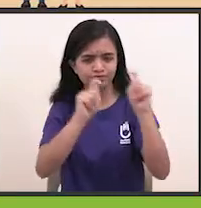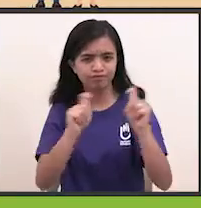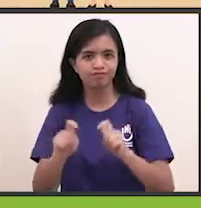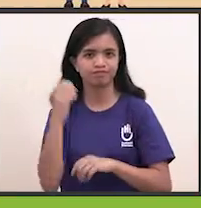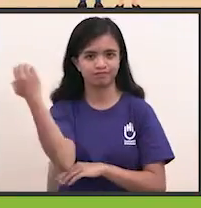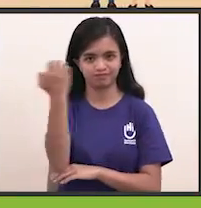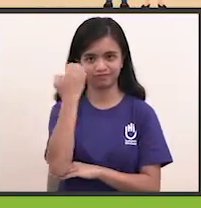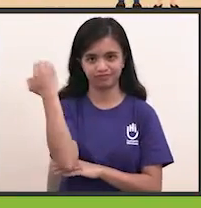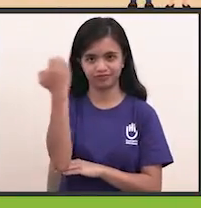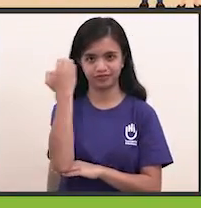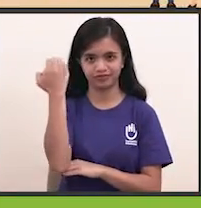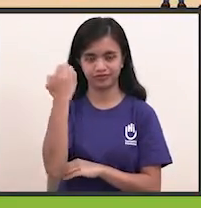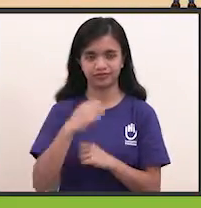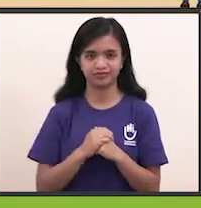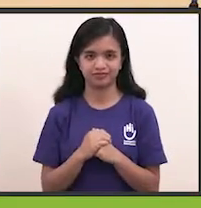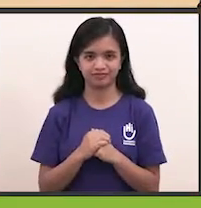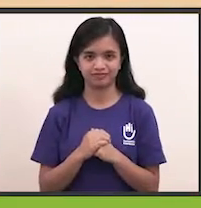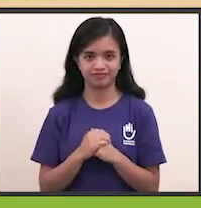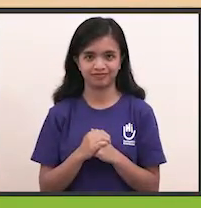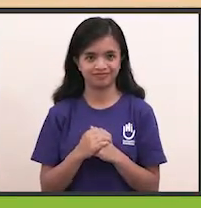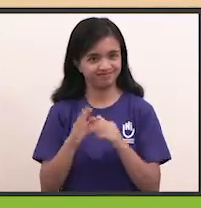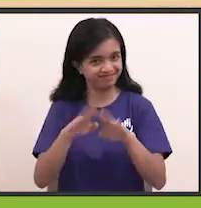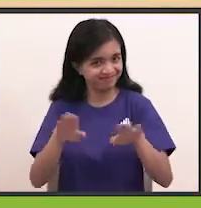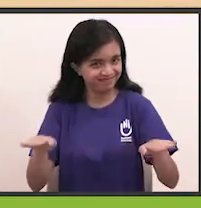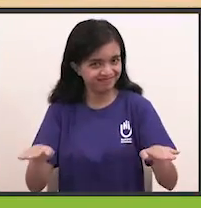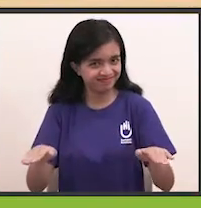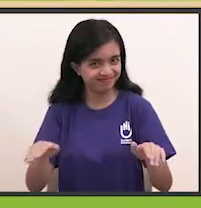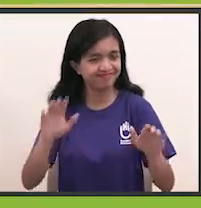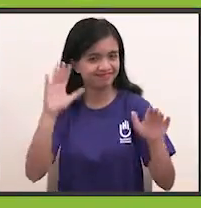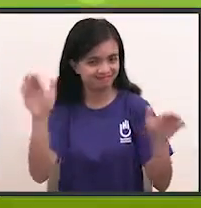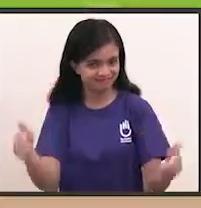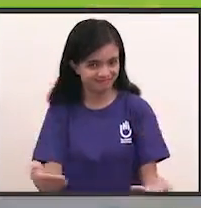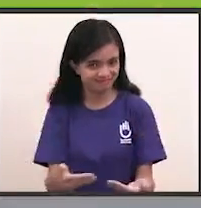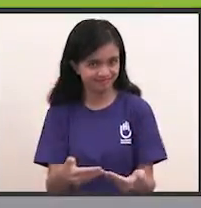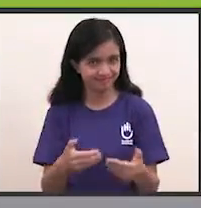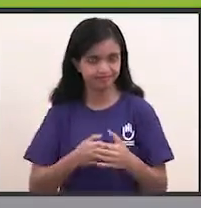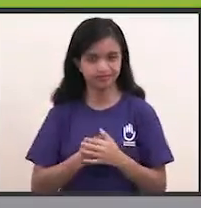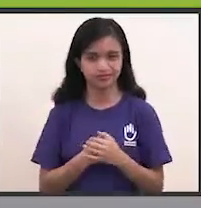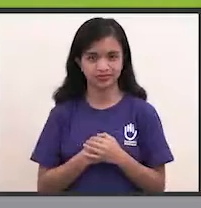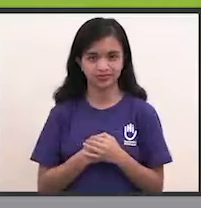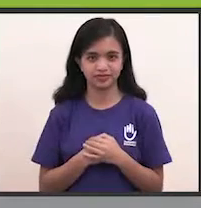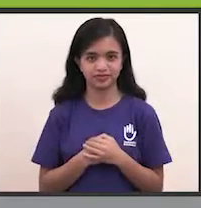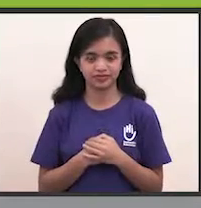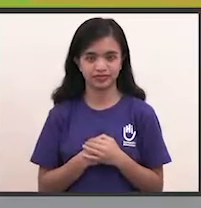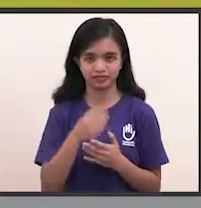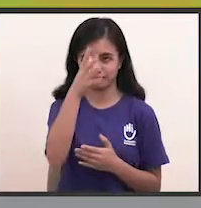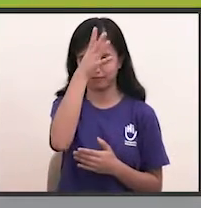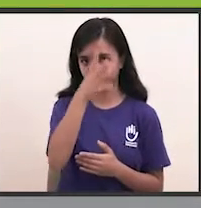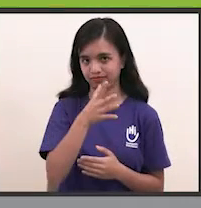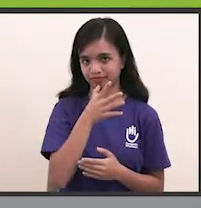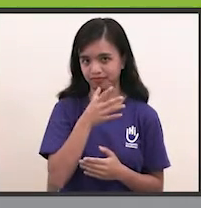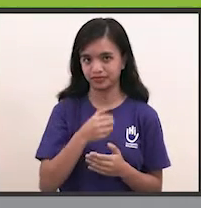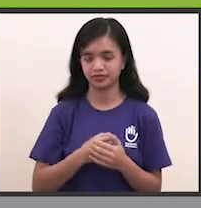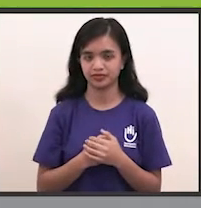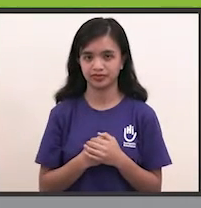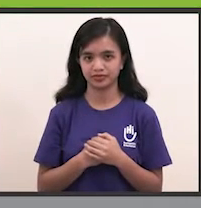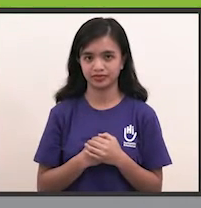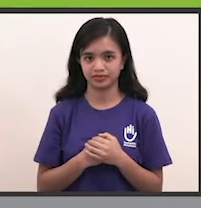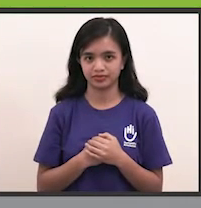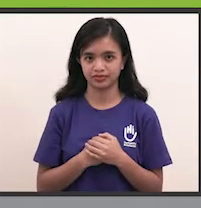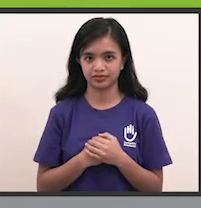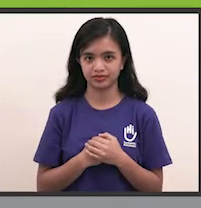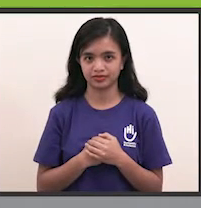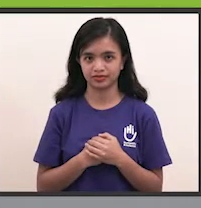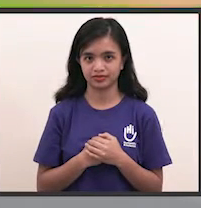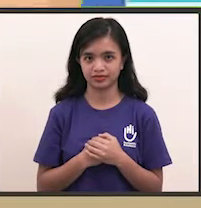and emergencies. So children, let us get to know them. Your parents,